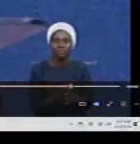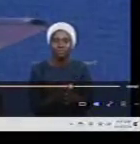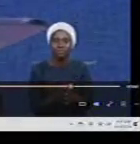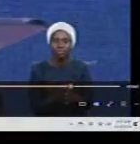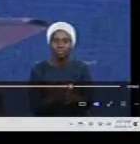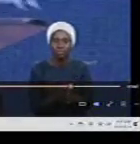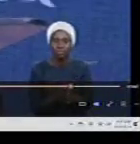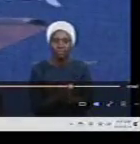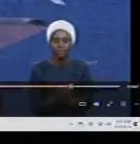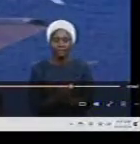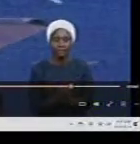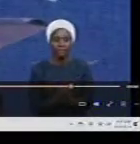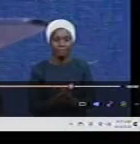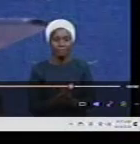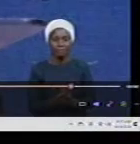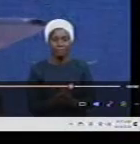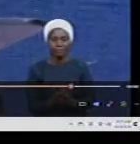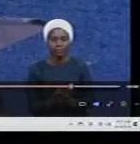Hold two. Are you through?